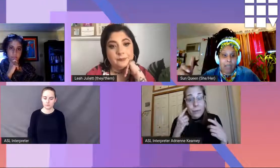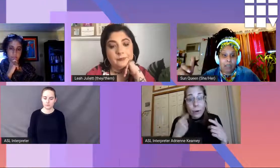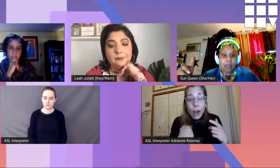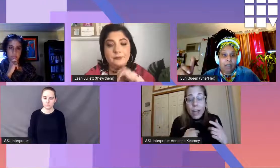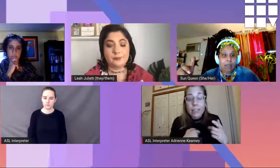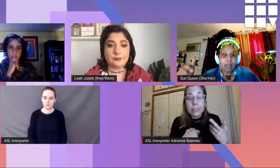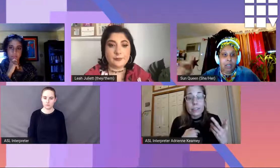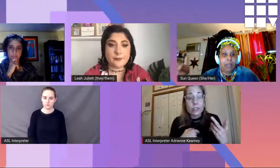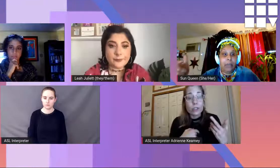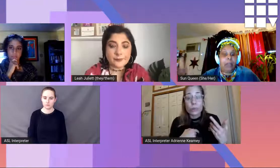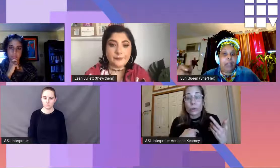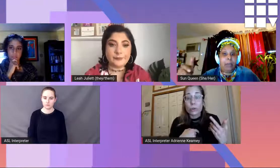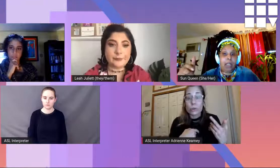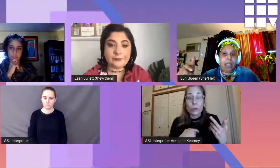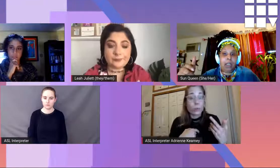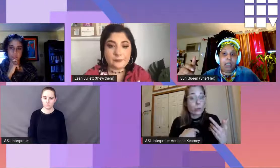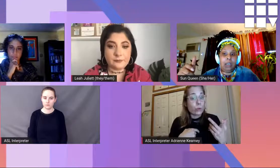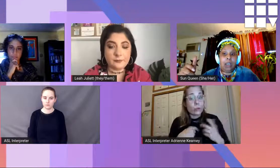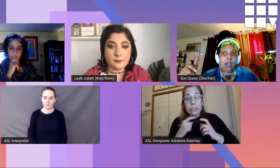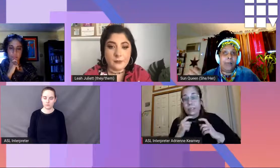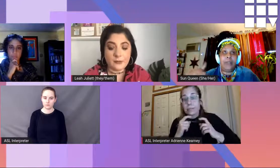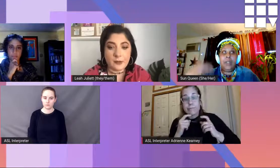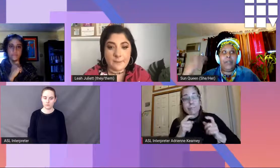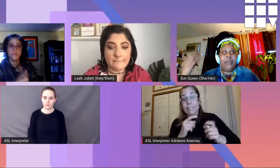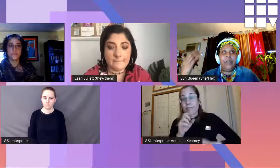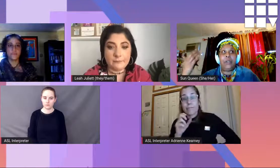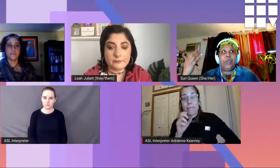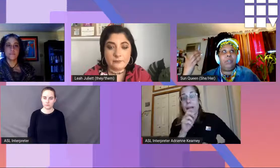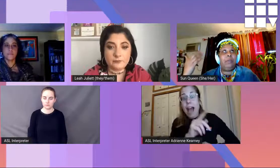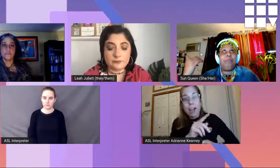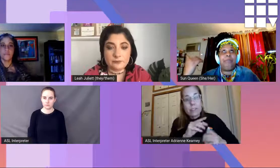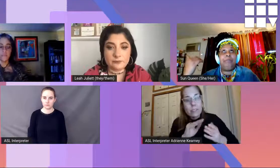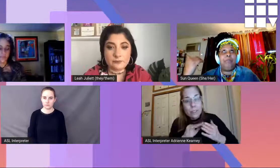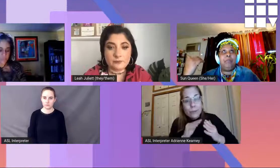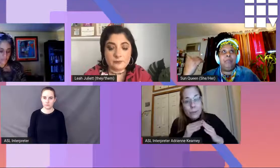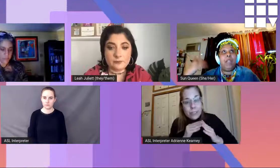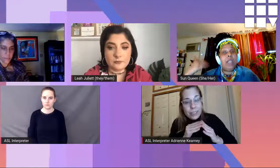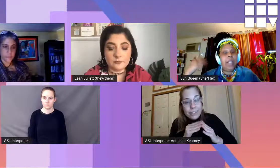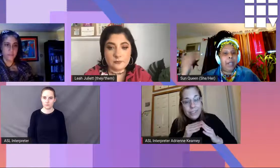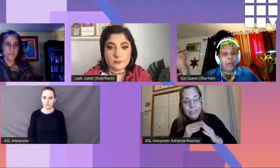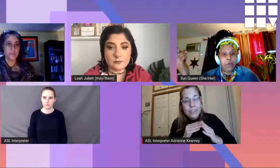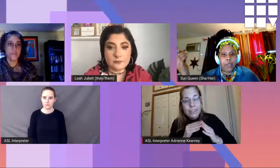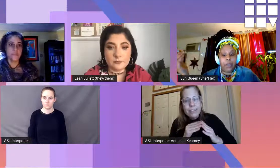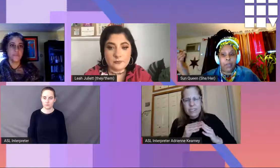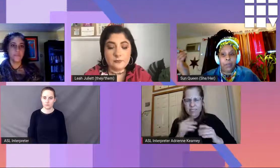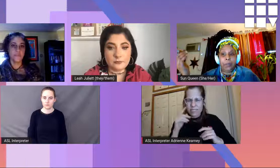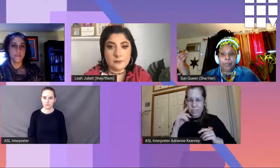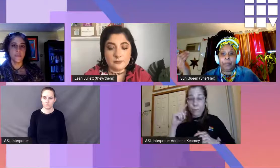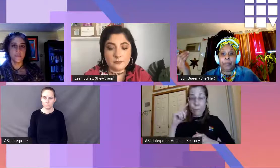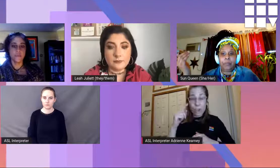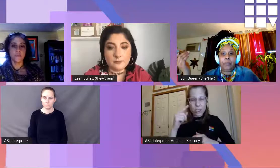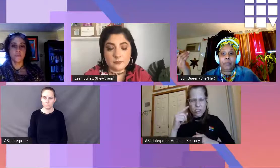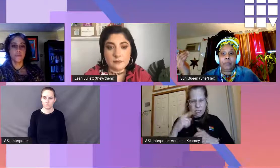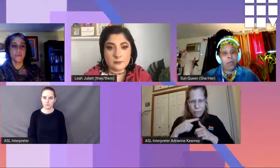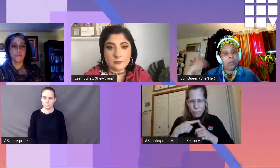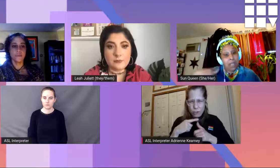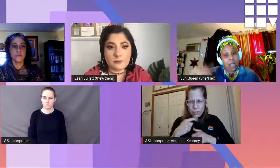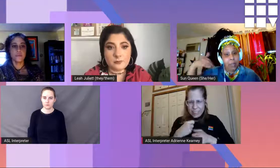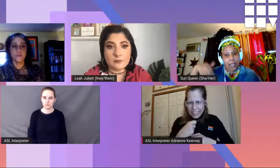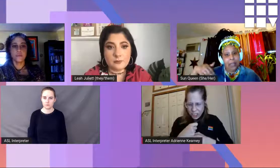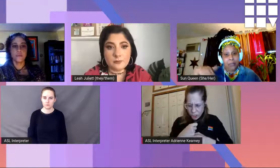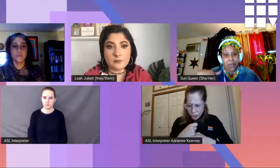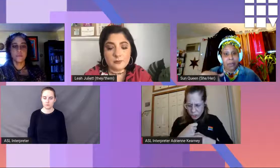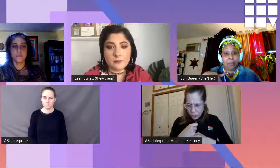give back to the community because for the first year or so, it